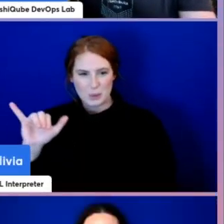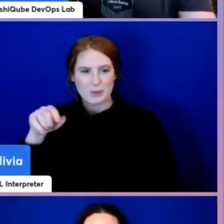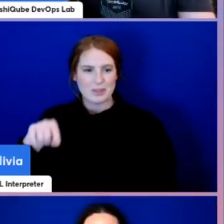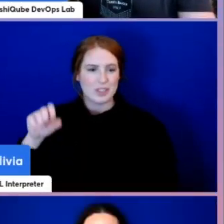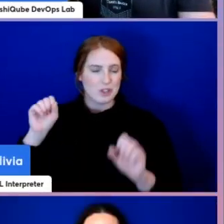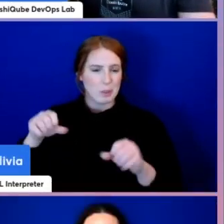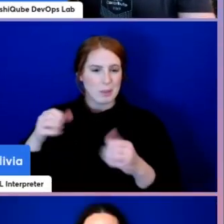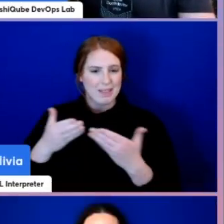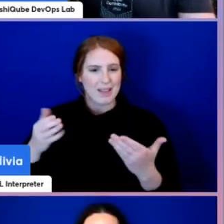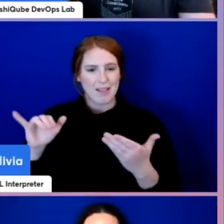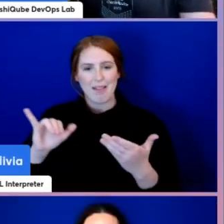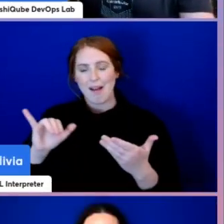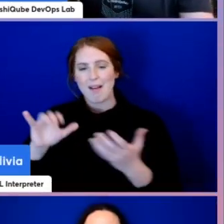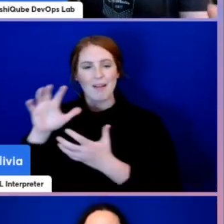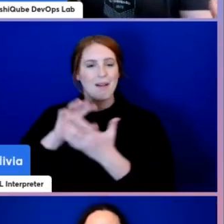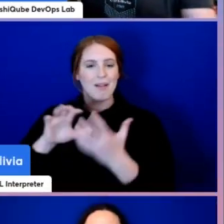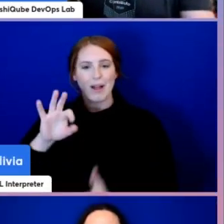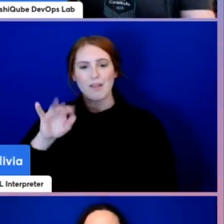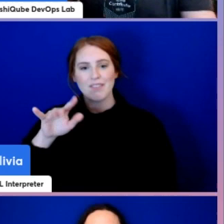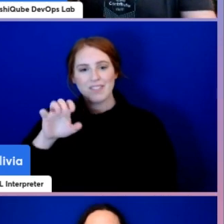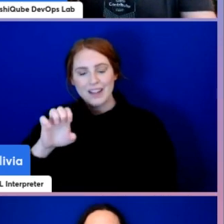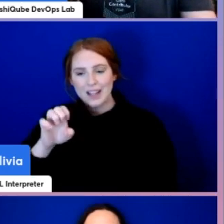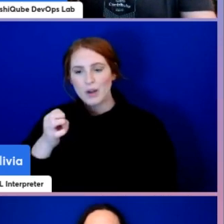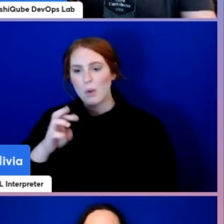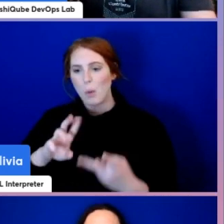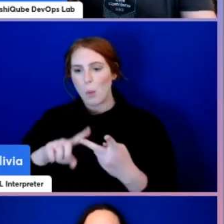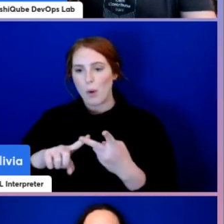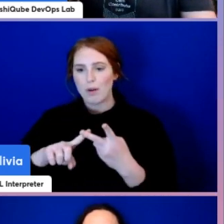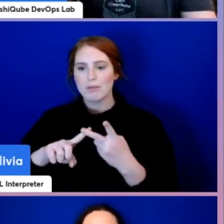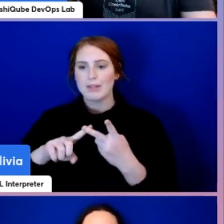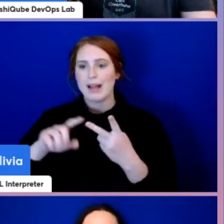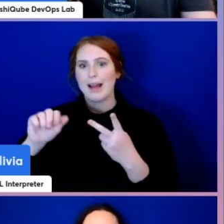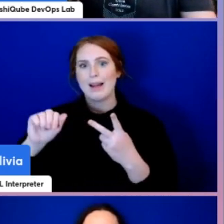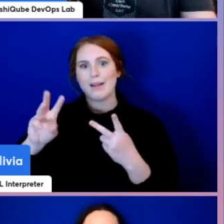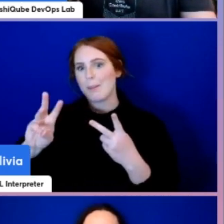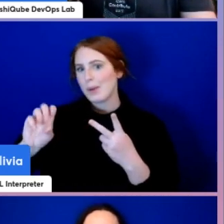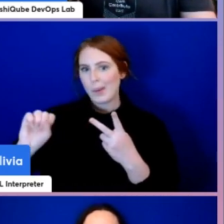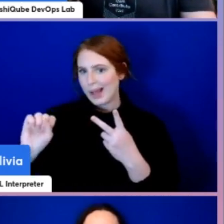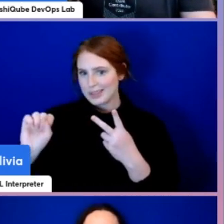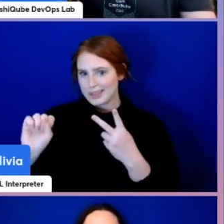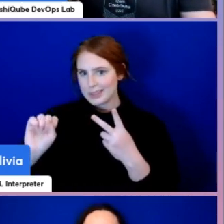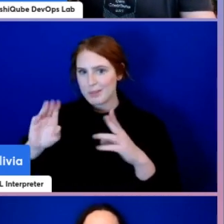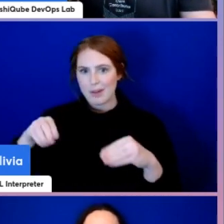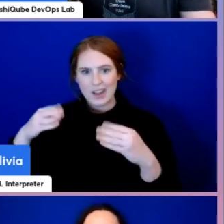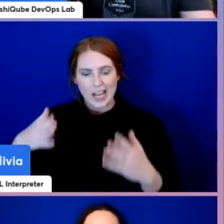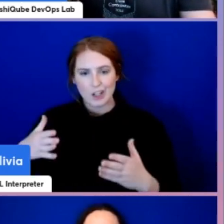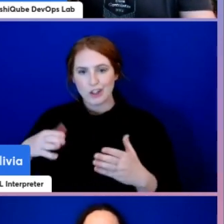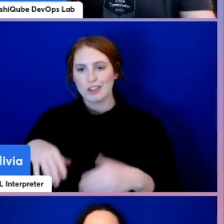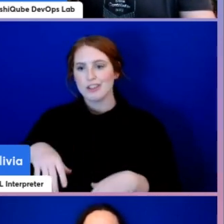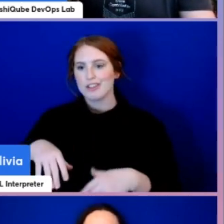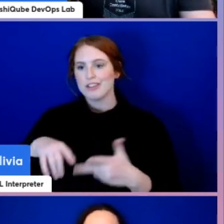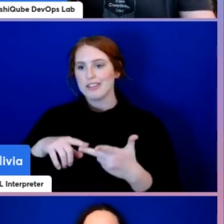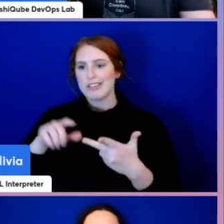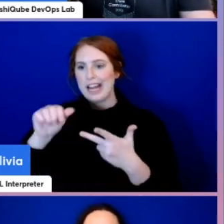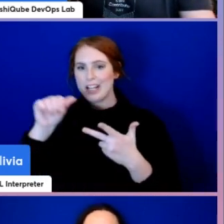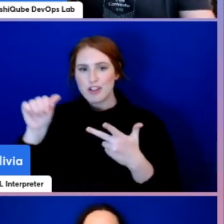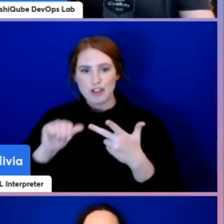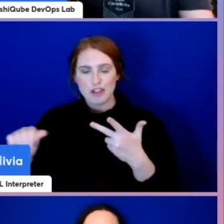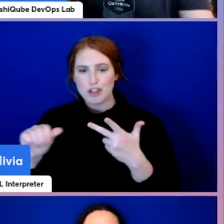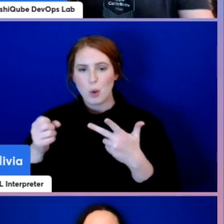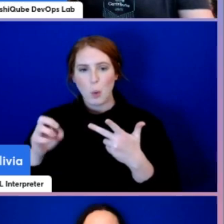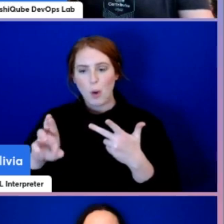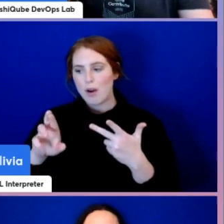could be stuff like an Ansible AWX provider. And Azure or AWS has got your